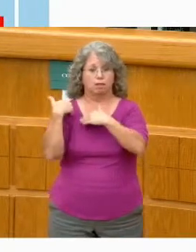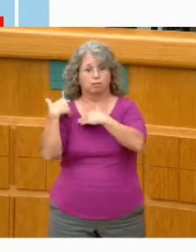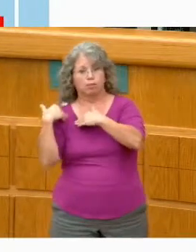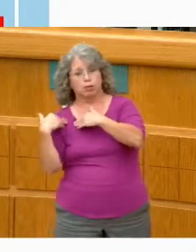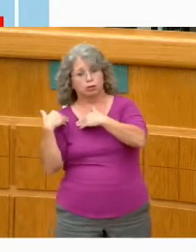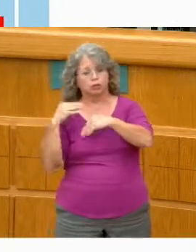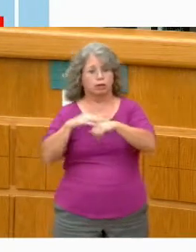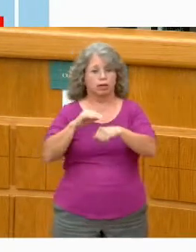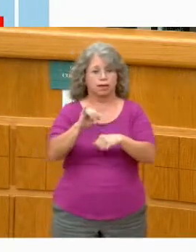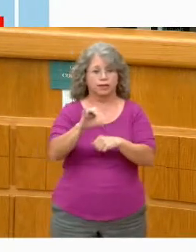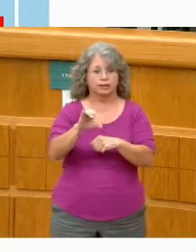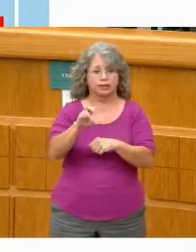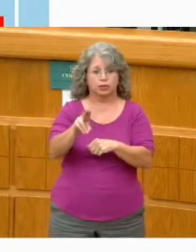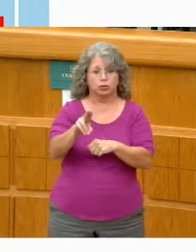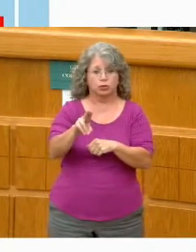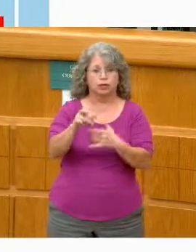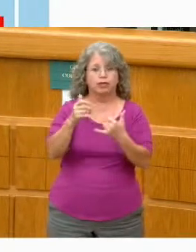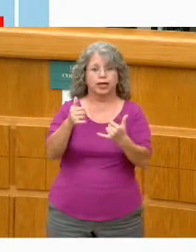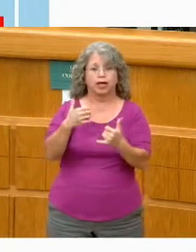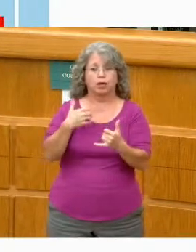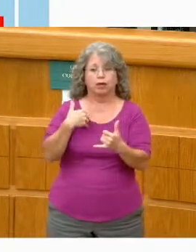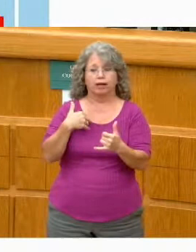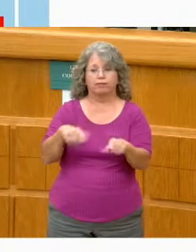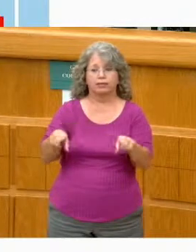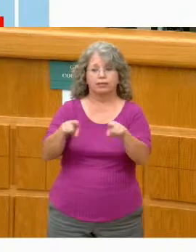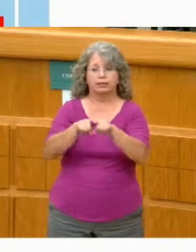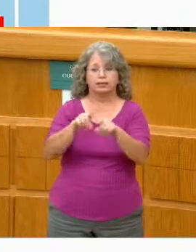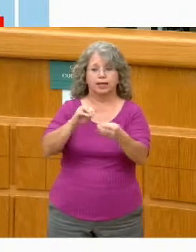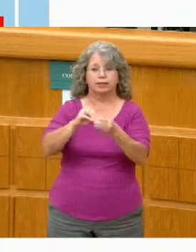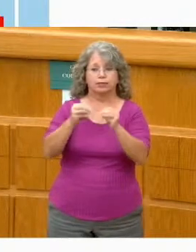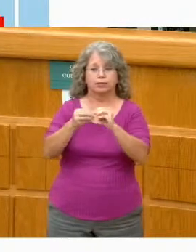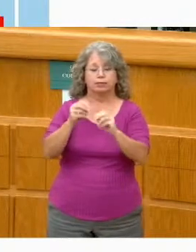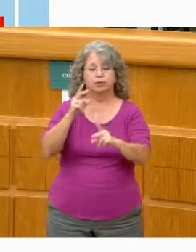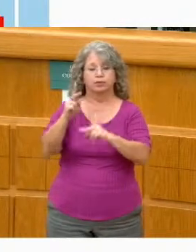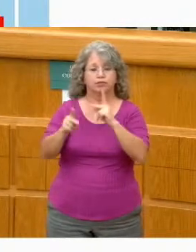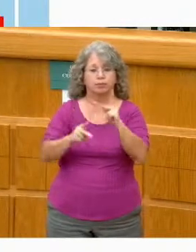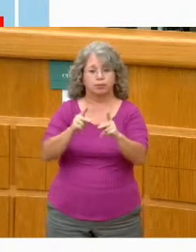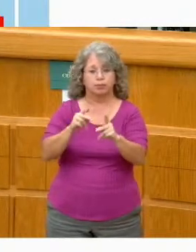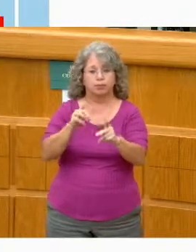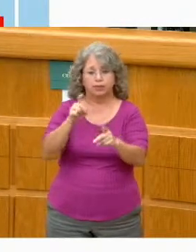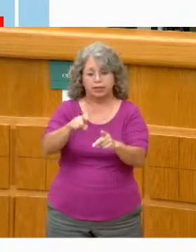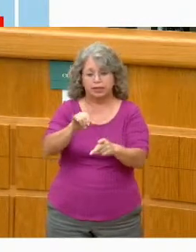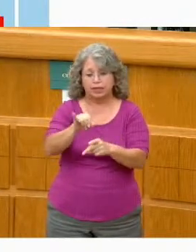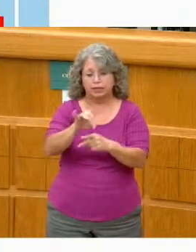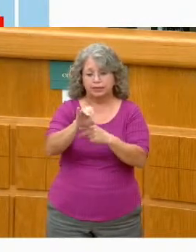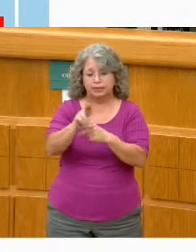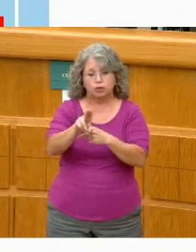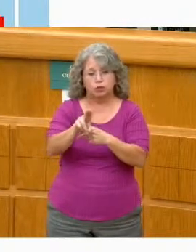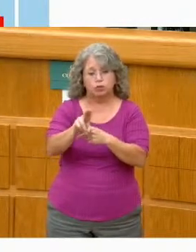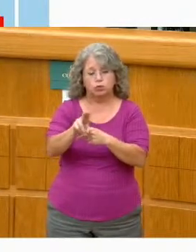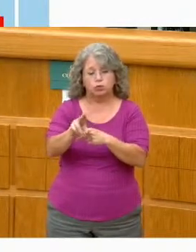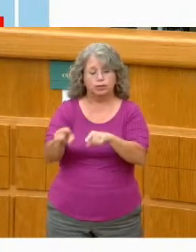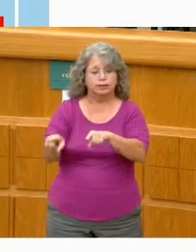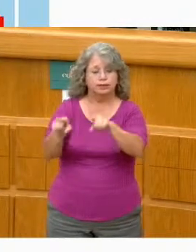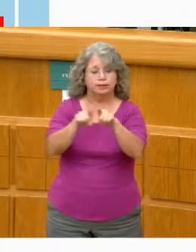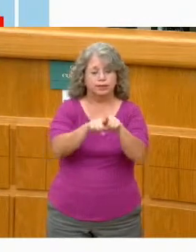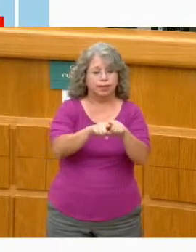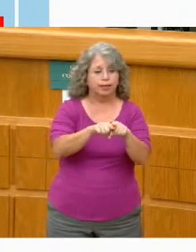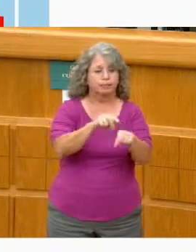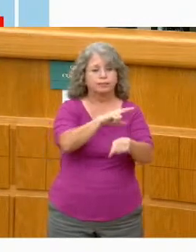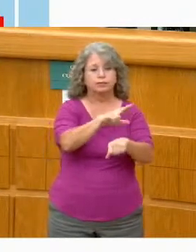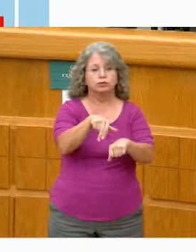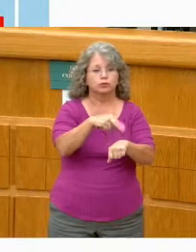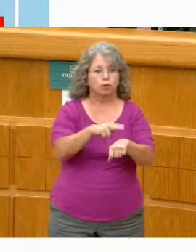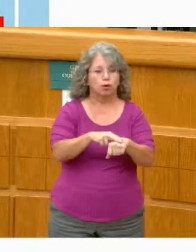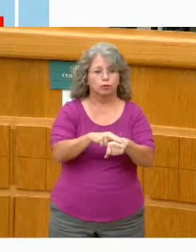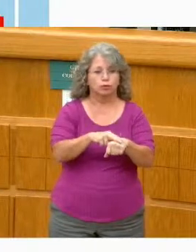up to just as many people with COVID that needed ICU treatment as normally people